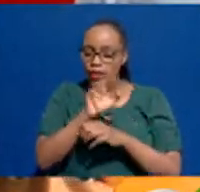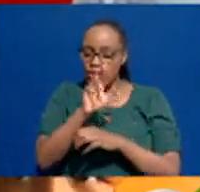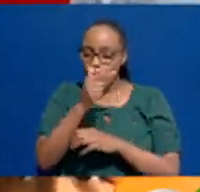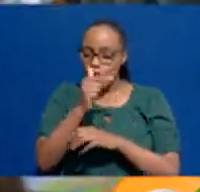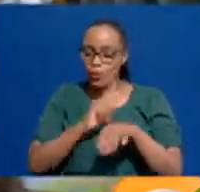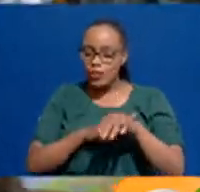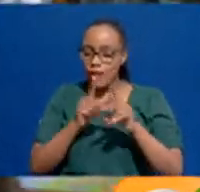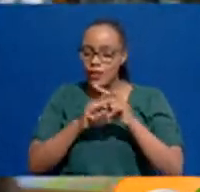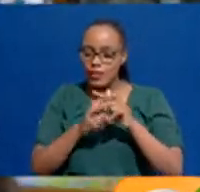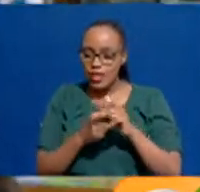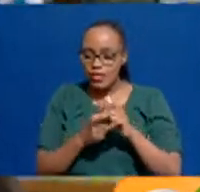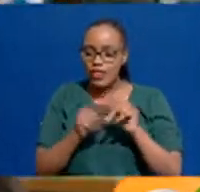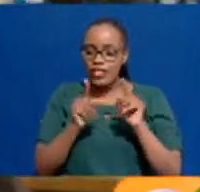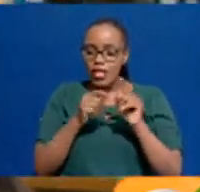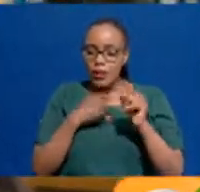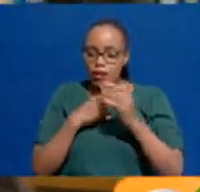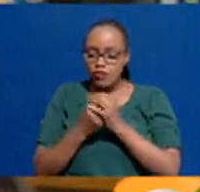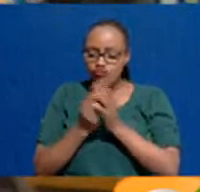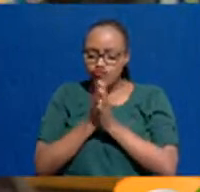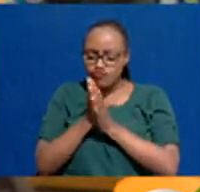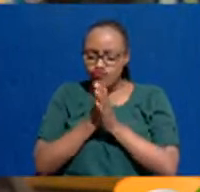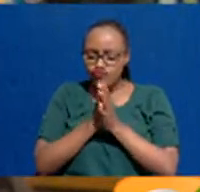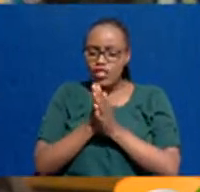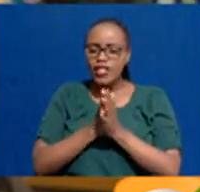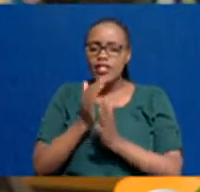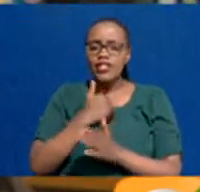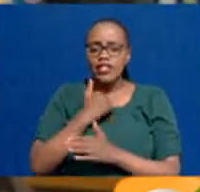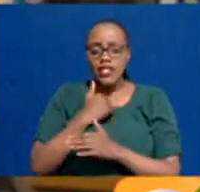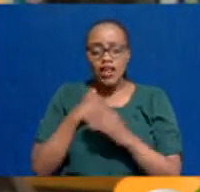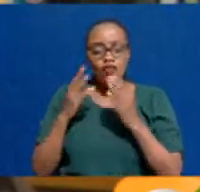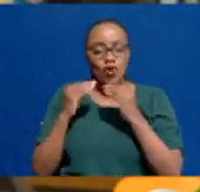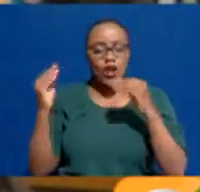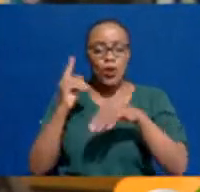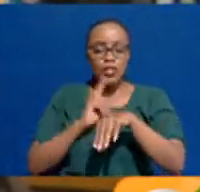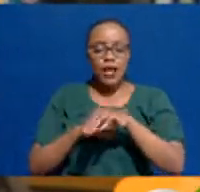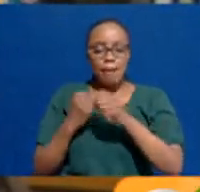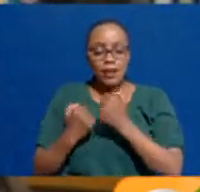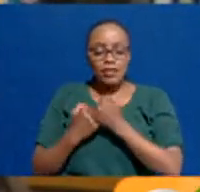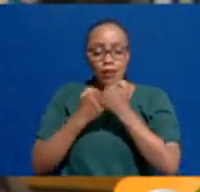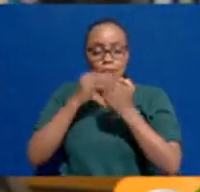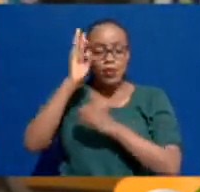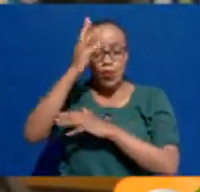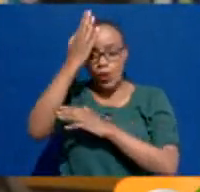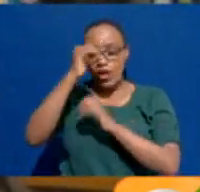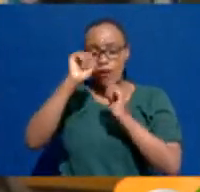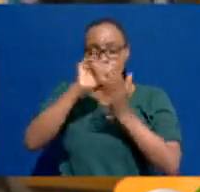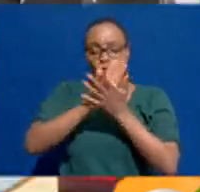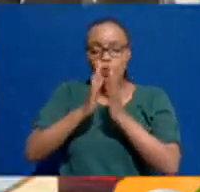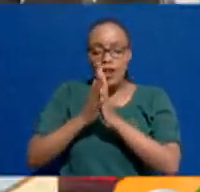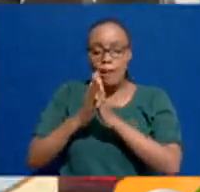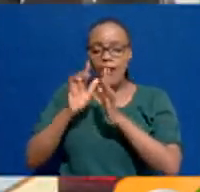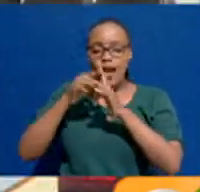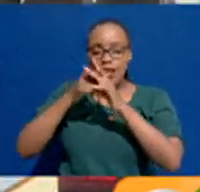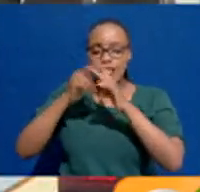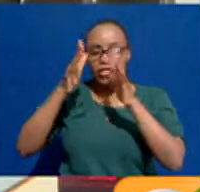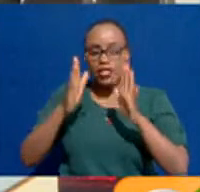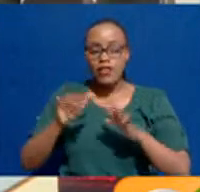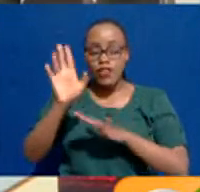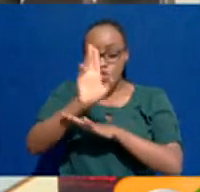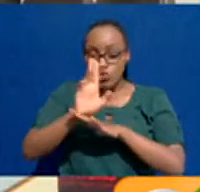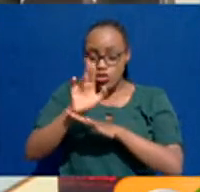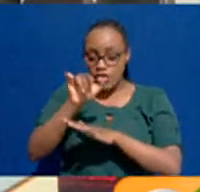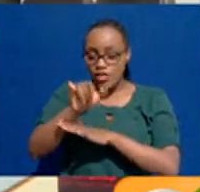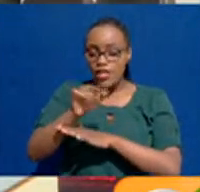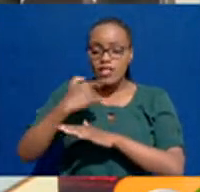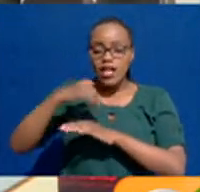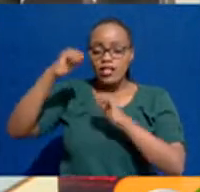starting. And he has grown with that interest, and I'll support him so that he can become an engineer. Using this,